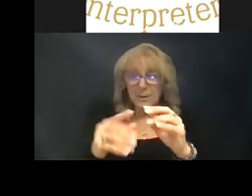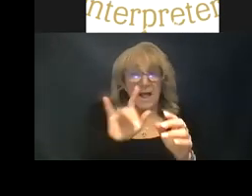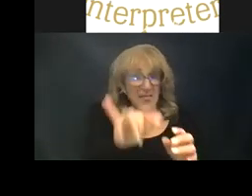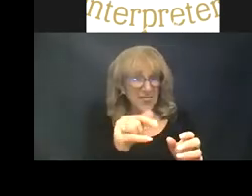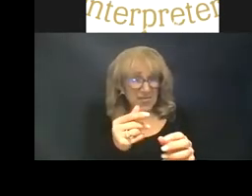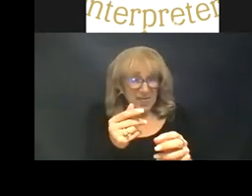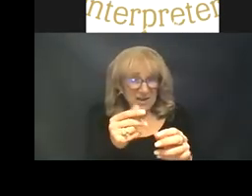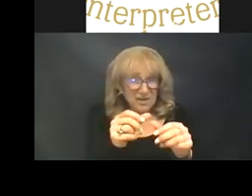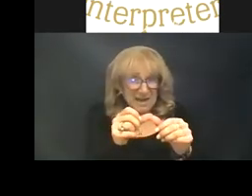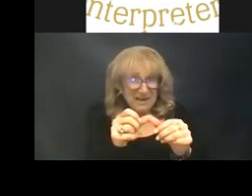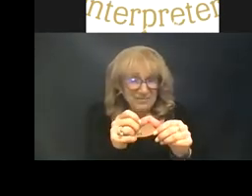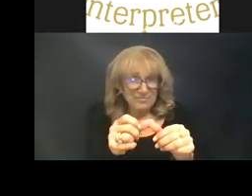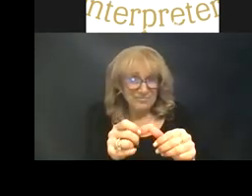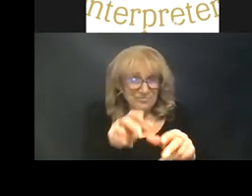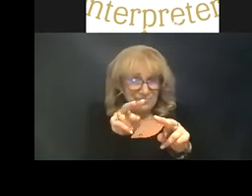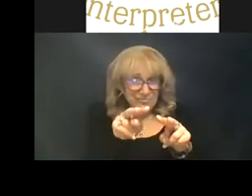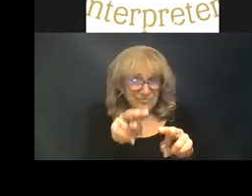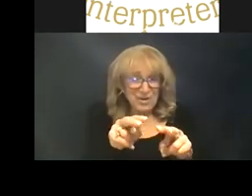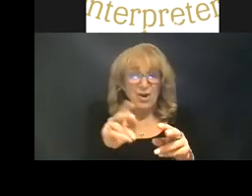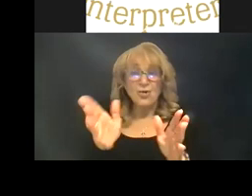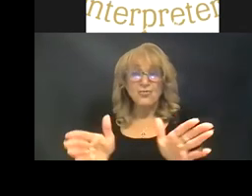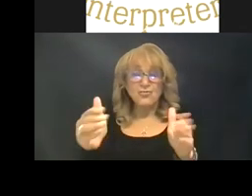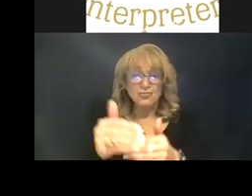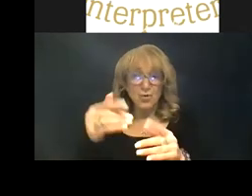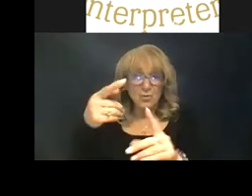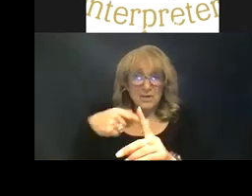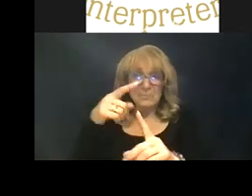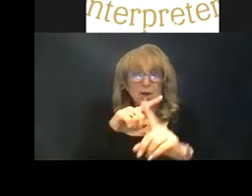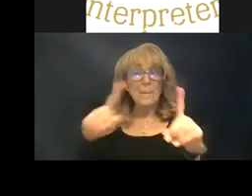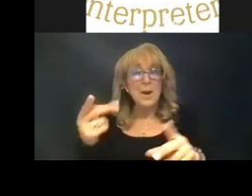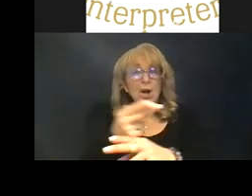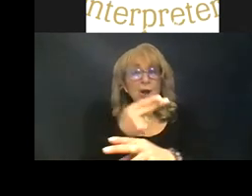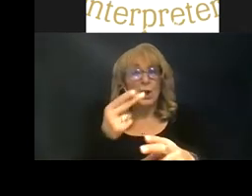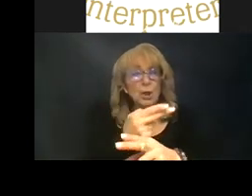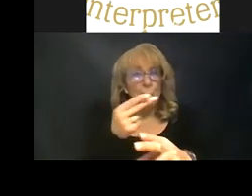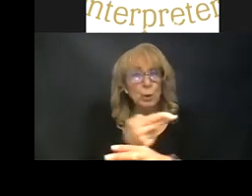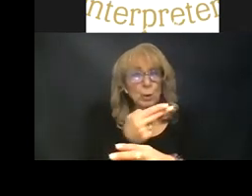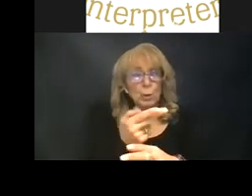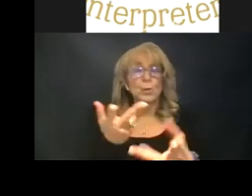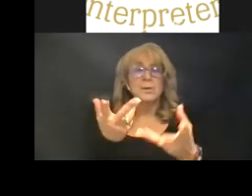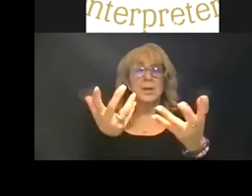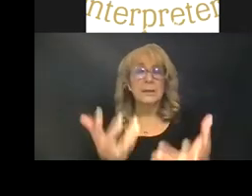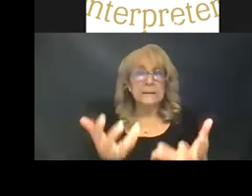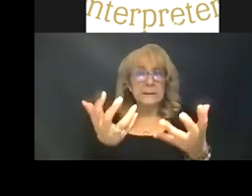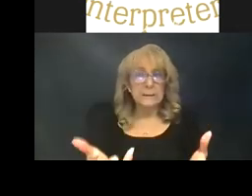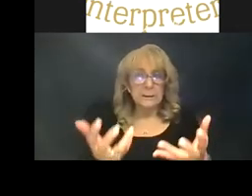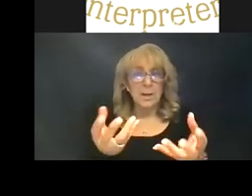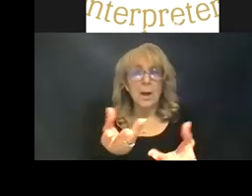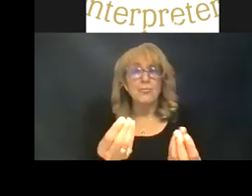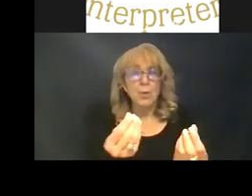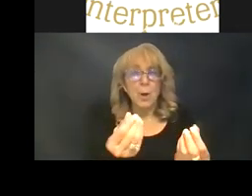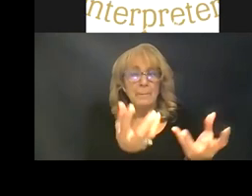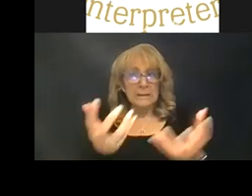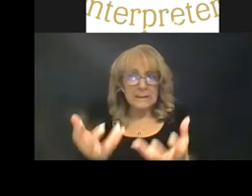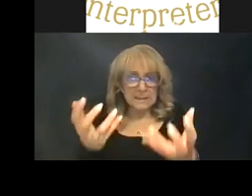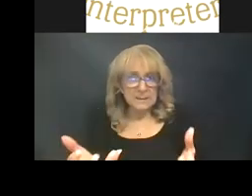room's temperature, but it uses the property of density, the sinking or rising of objects, to do that. And finally, you're not